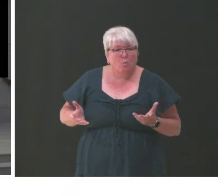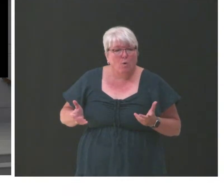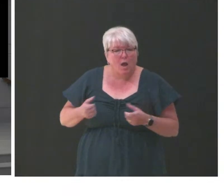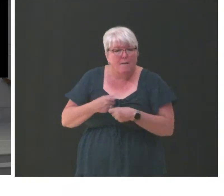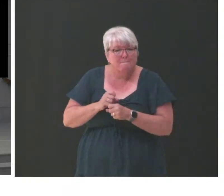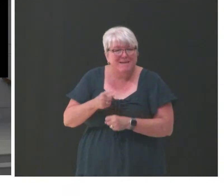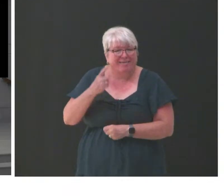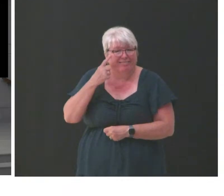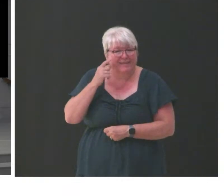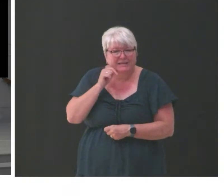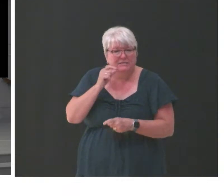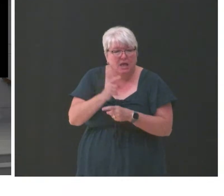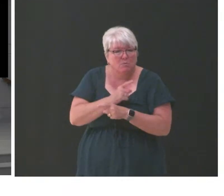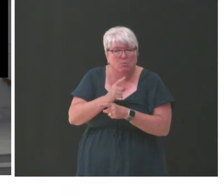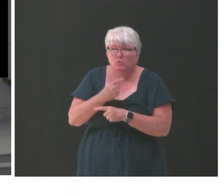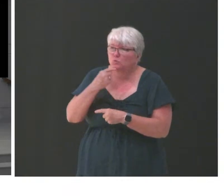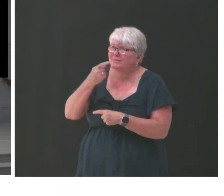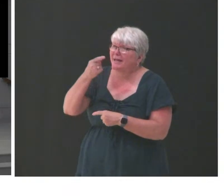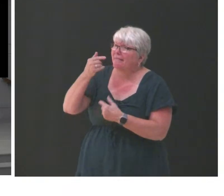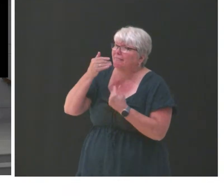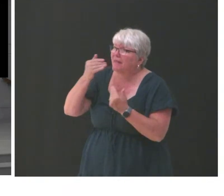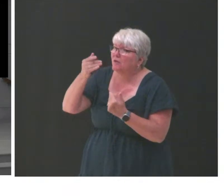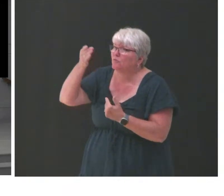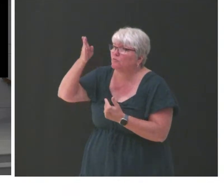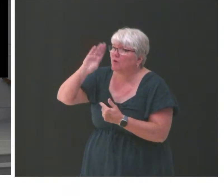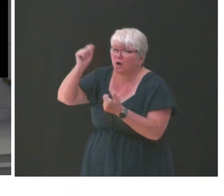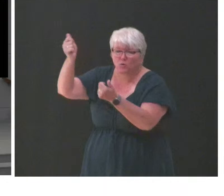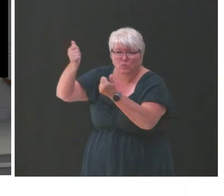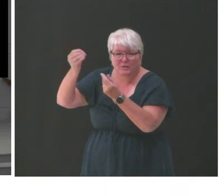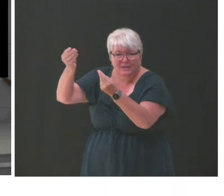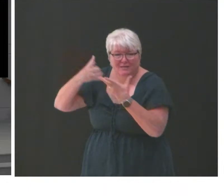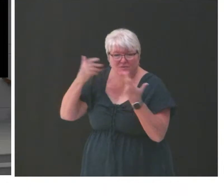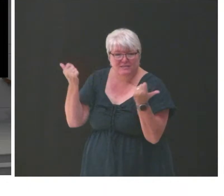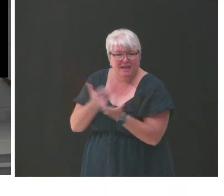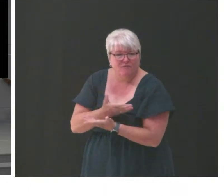makes us think it's not reasonable to say thank you to God who gave us everything?